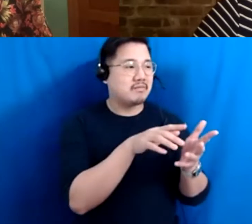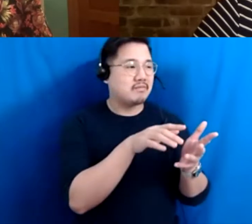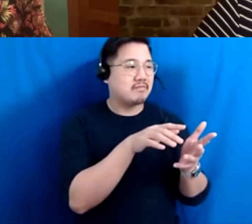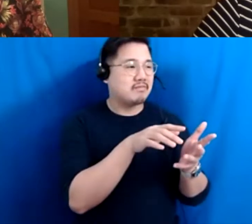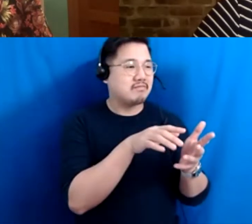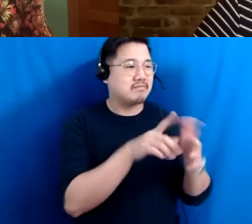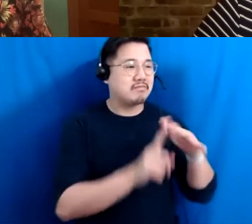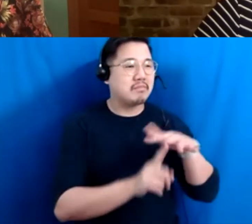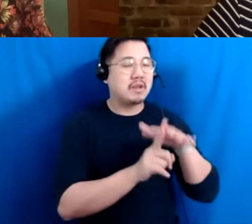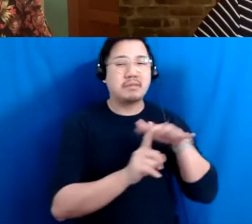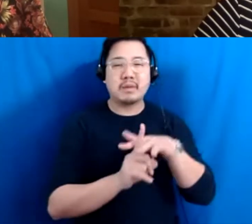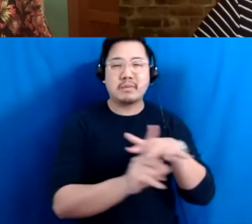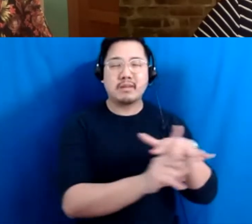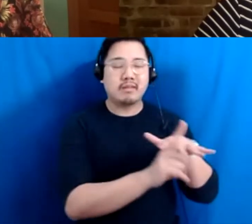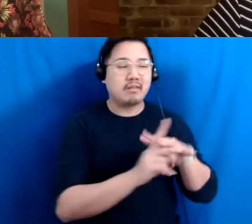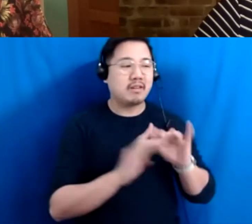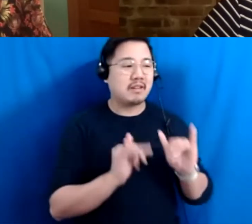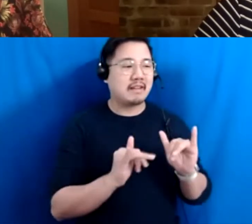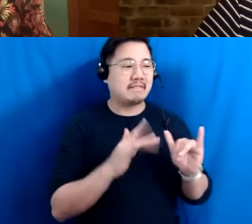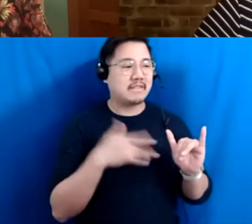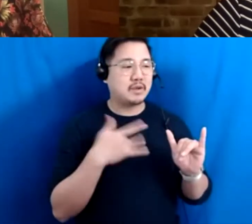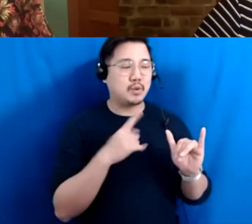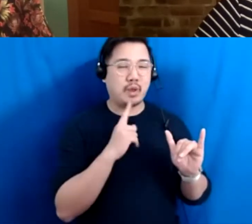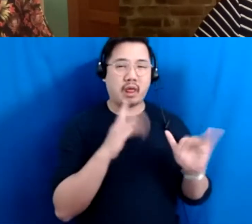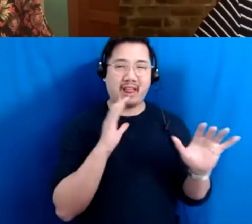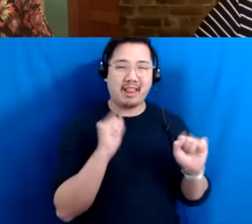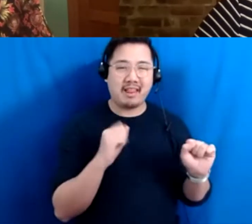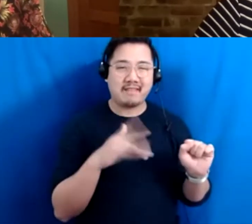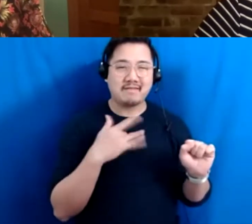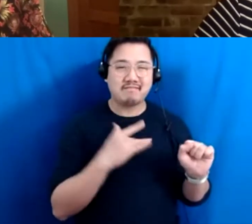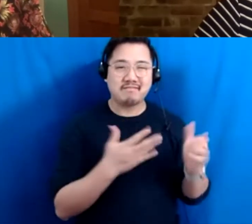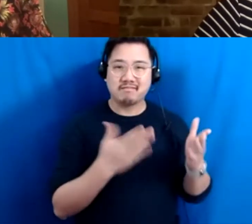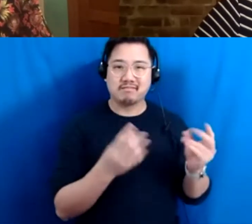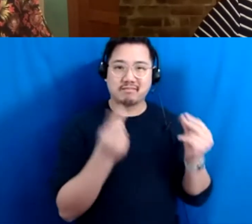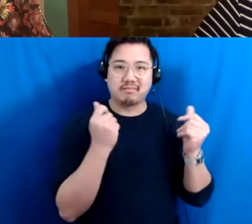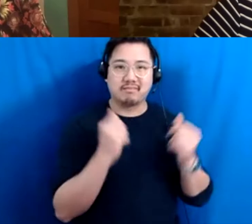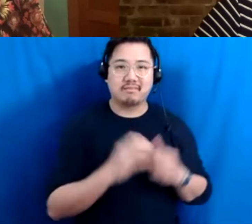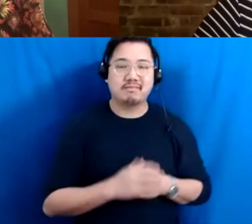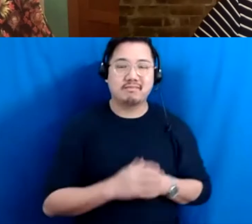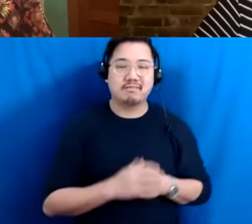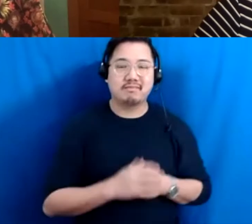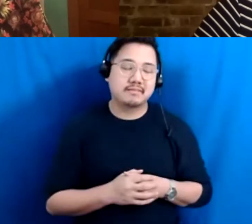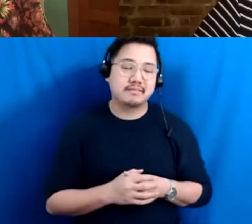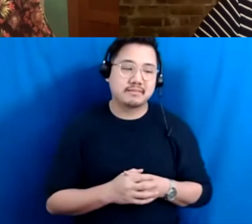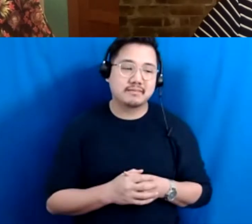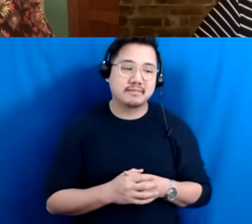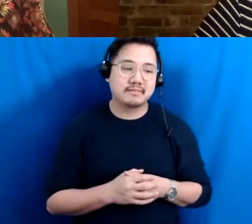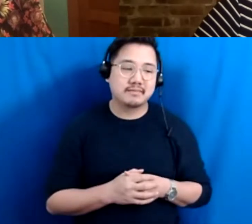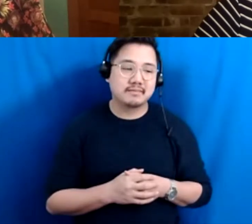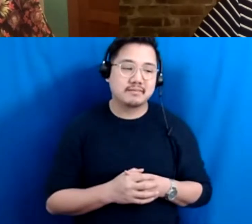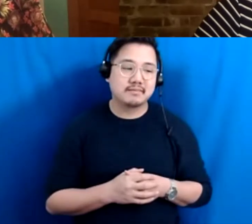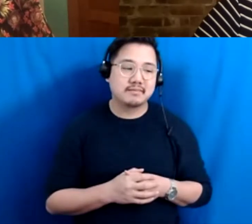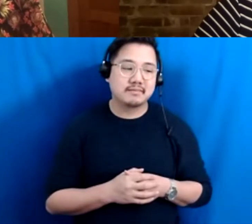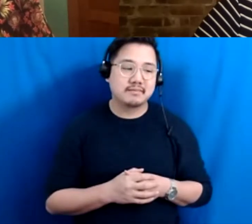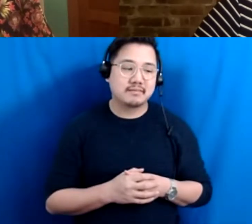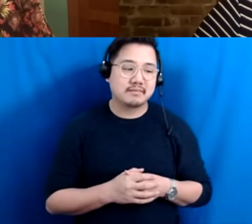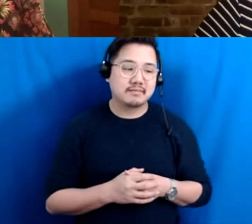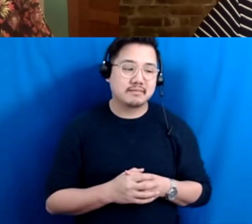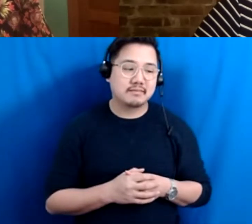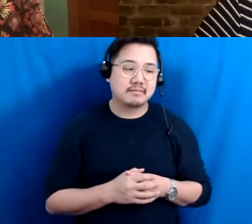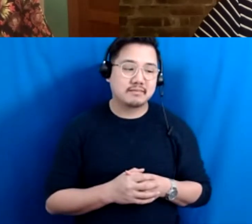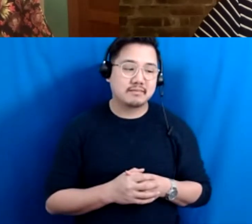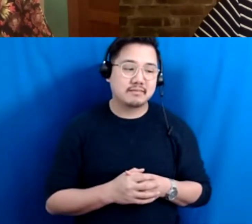quite loud and present pretty immediately. And so that was